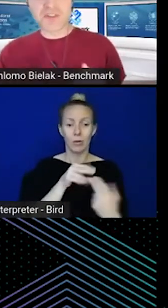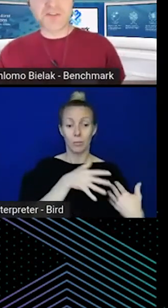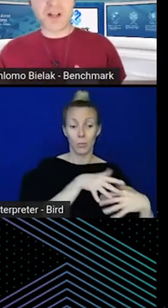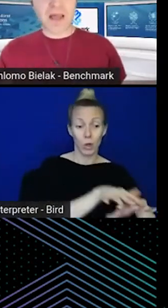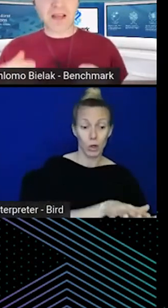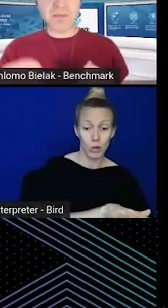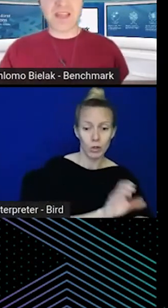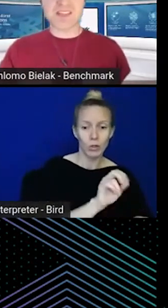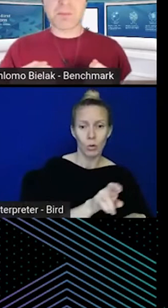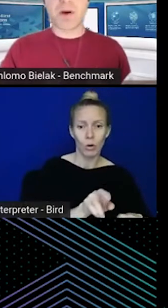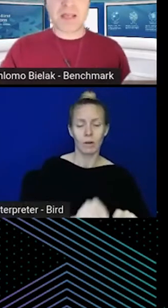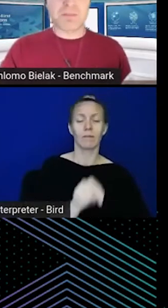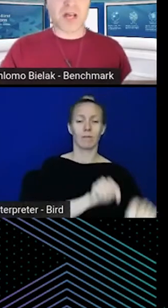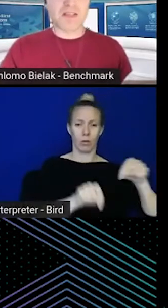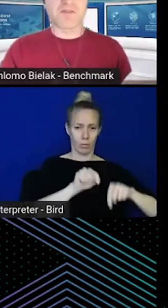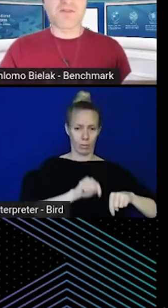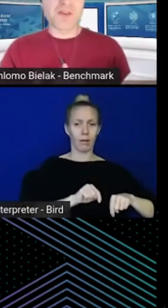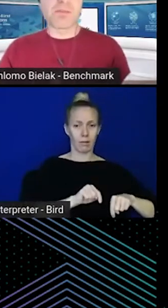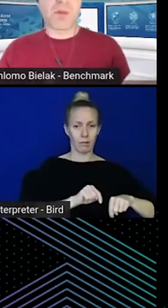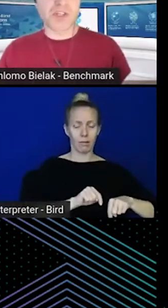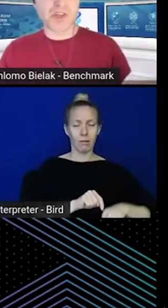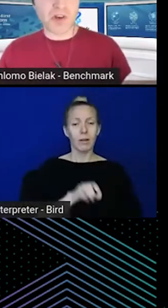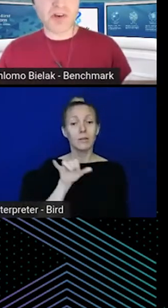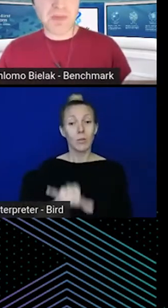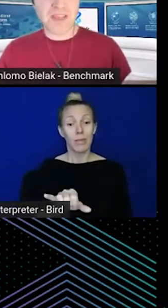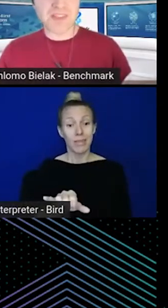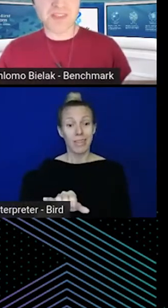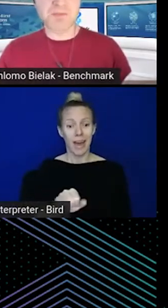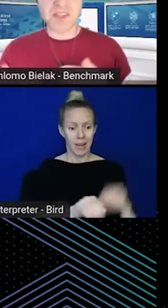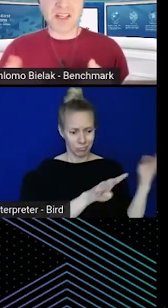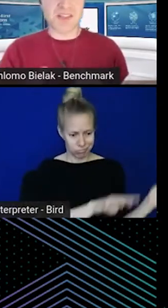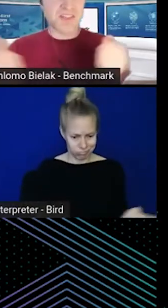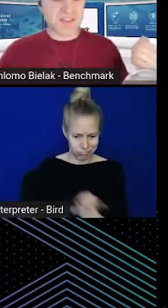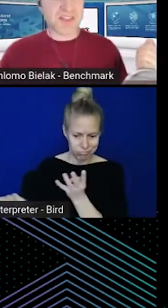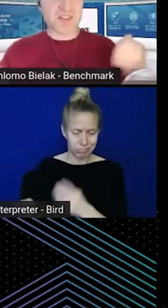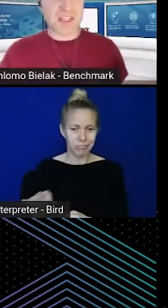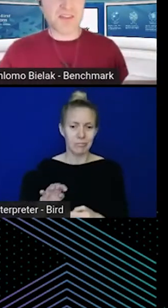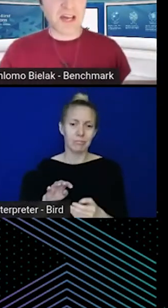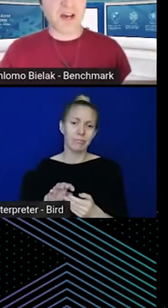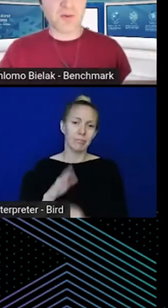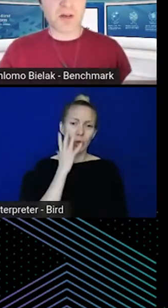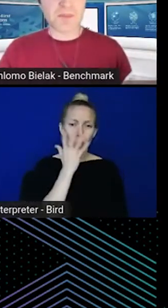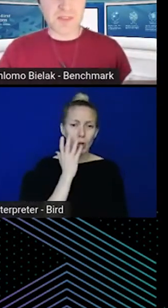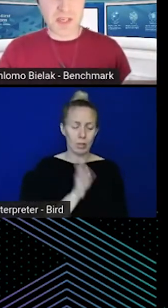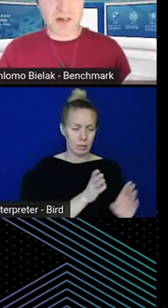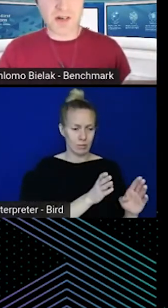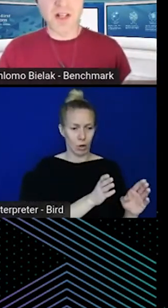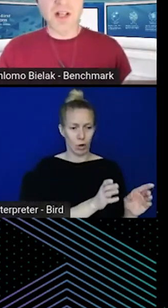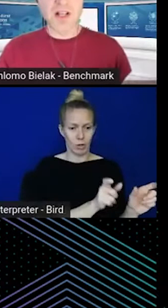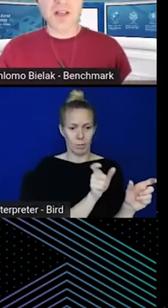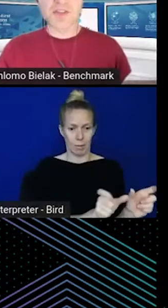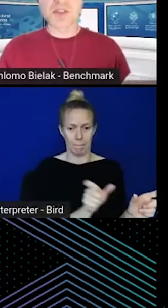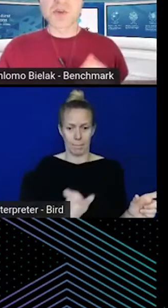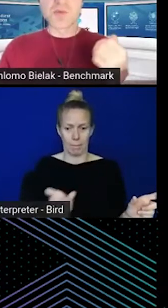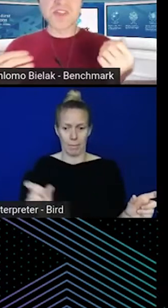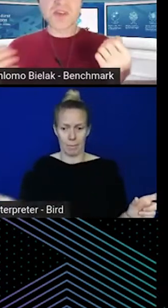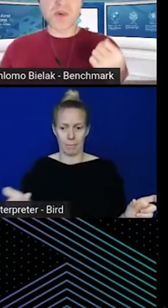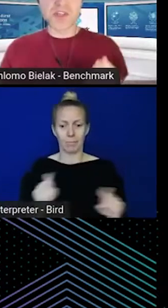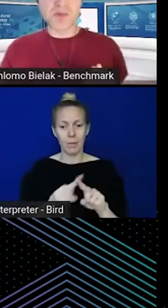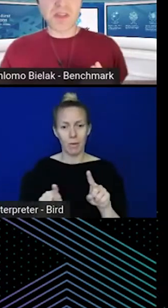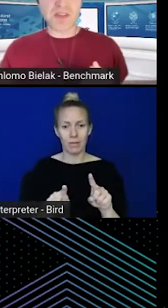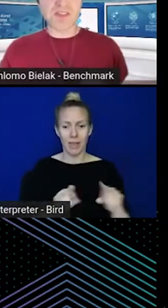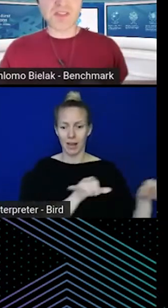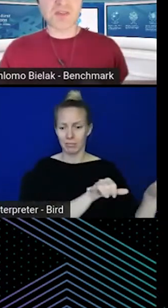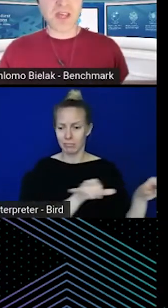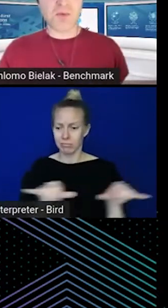The merge and fallback makes the pipeline very modular in basis, but the consistency of the outcome is there. the reason